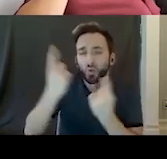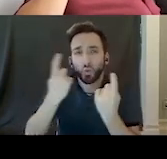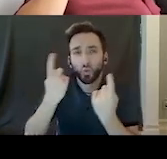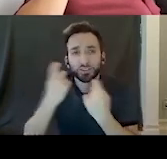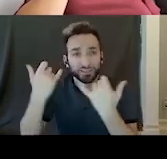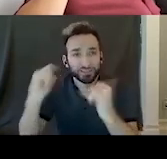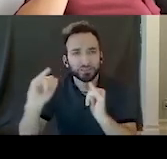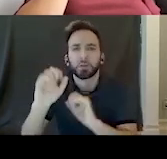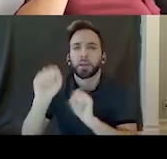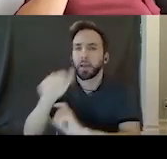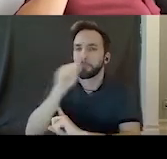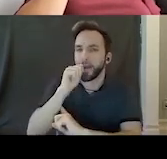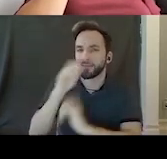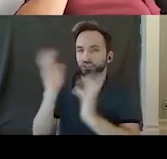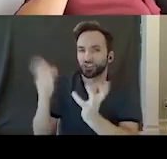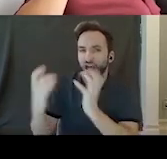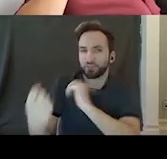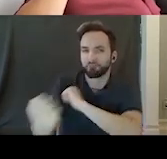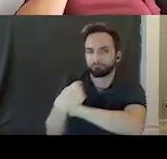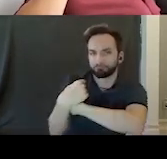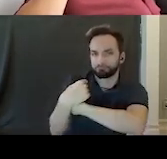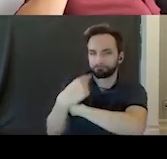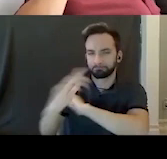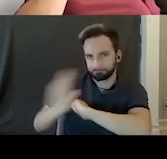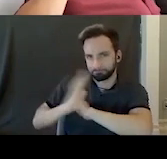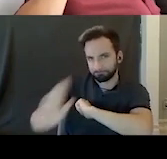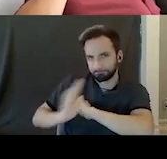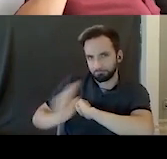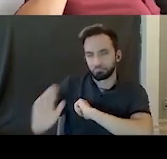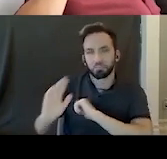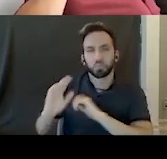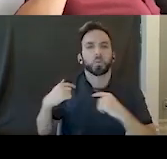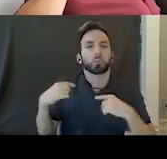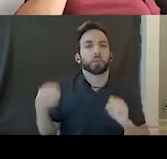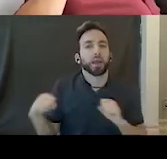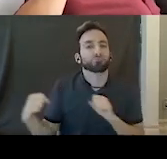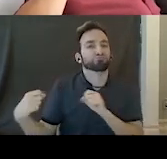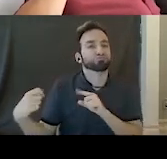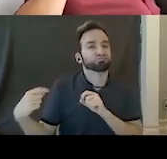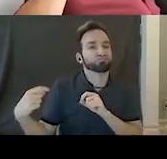think so. Yeah. So if you can write the questions privately to me, and I'm also gonna retype my